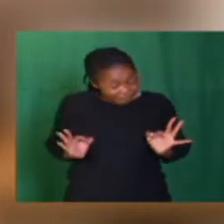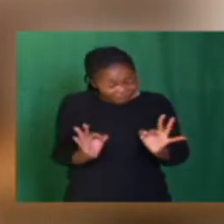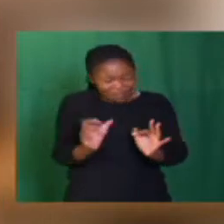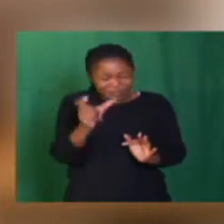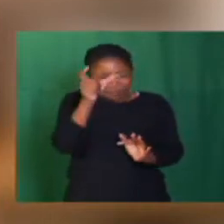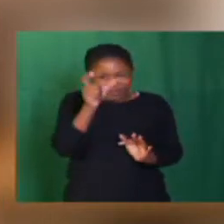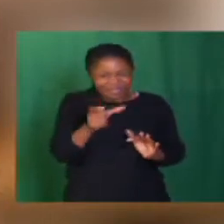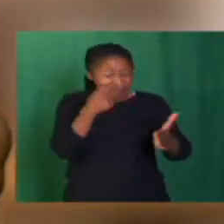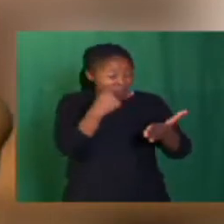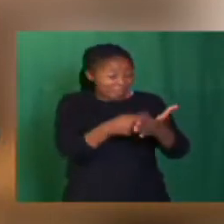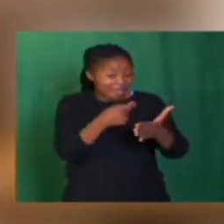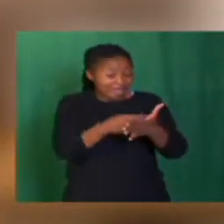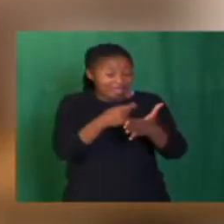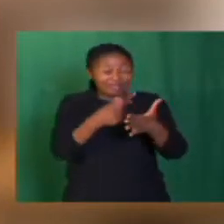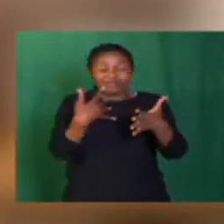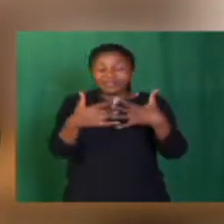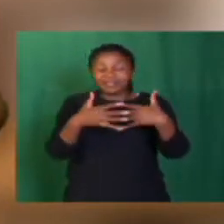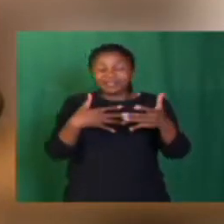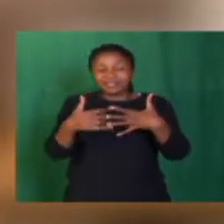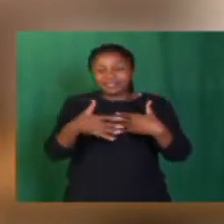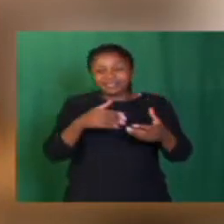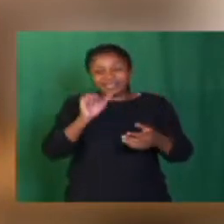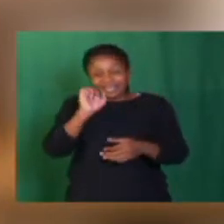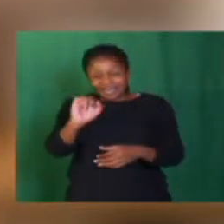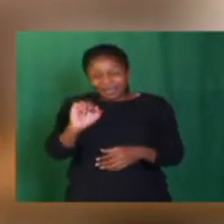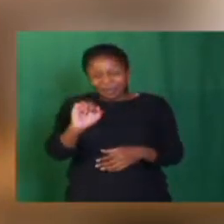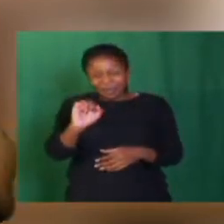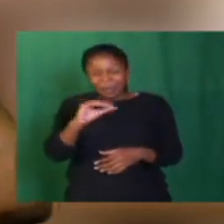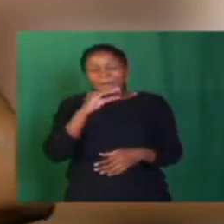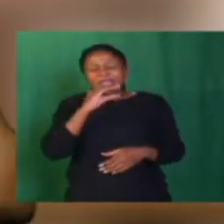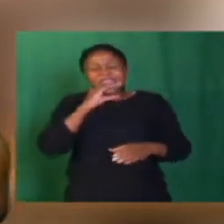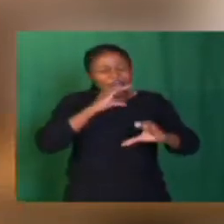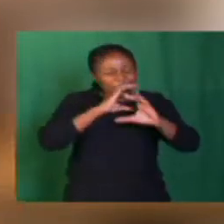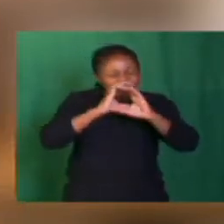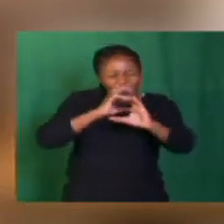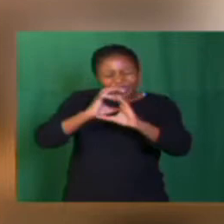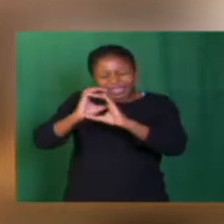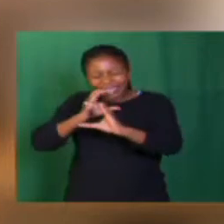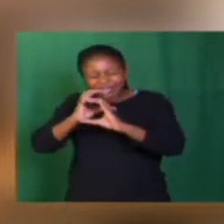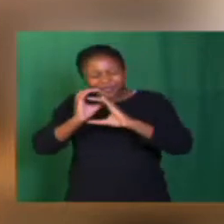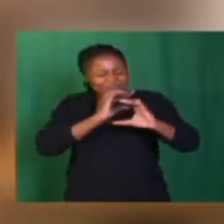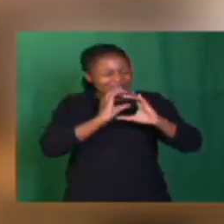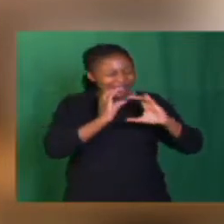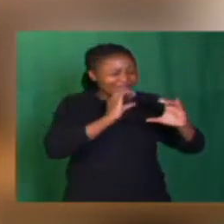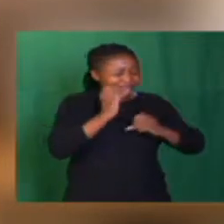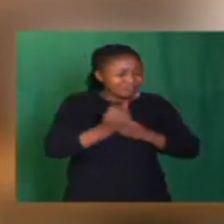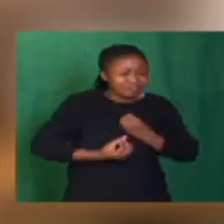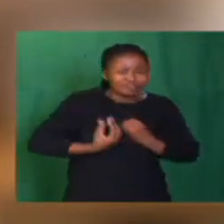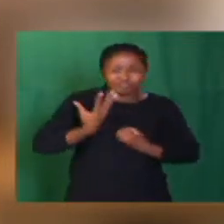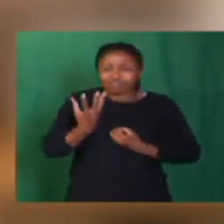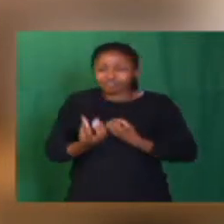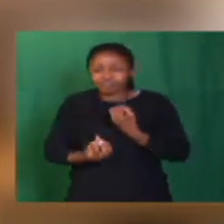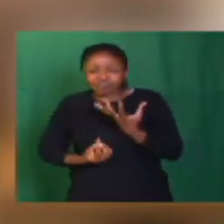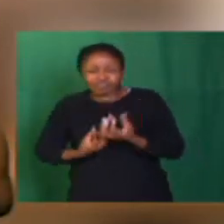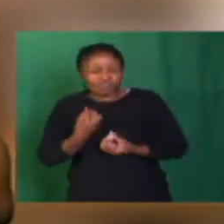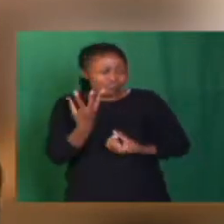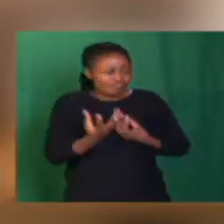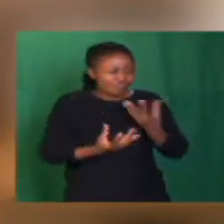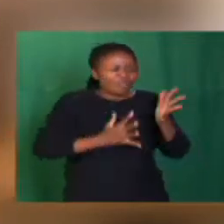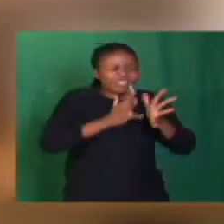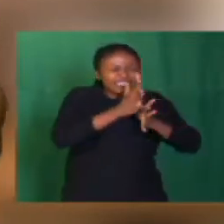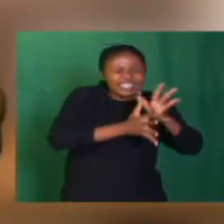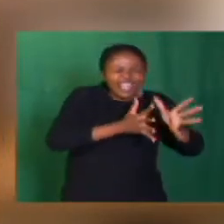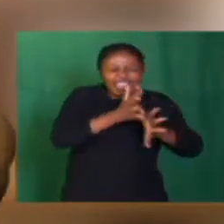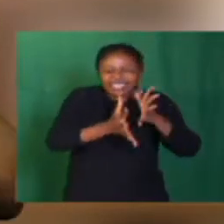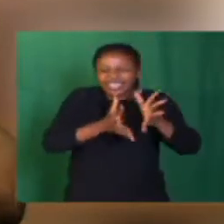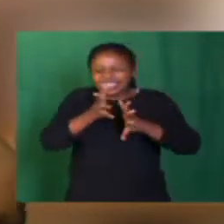your product. So you make sure that you communicate clearly, you express your ideas clearly, your opinions